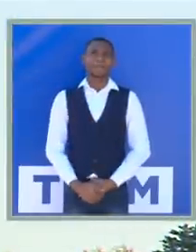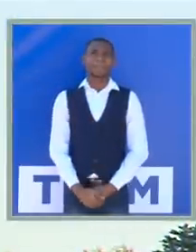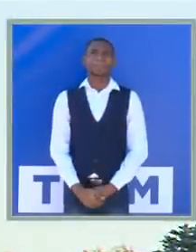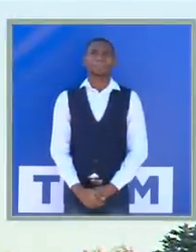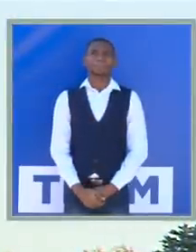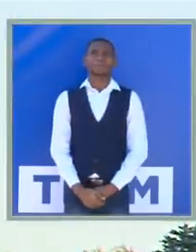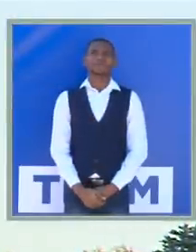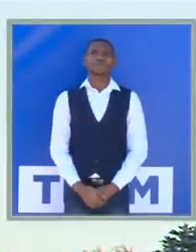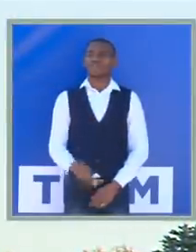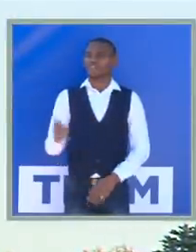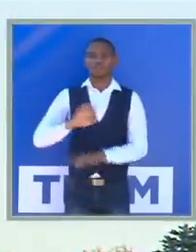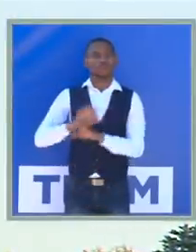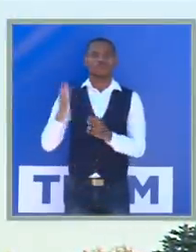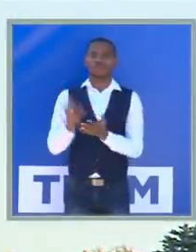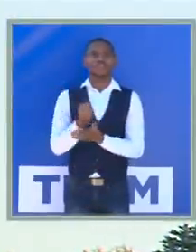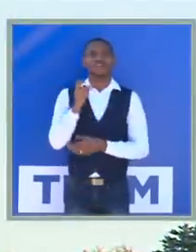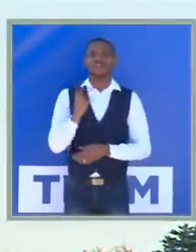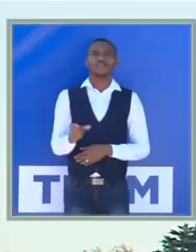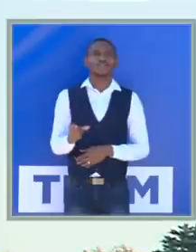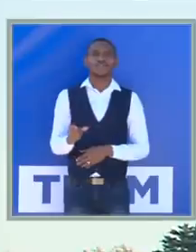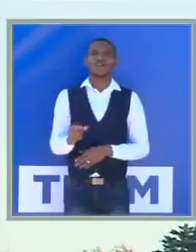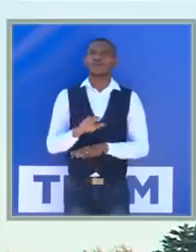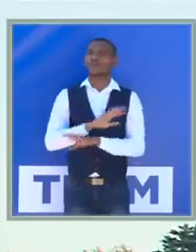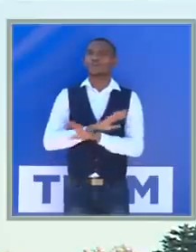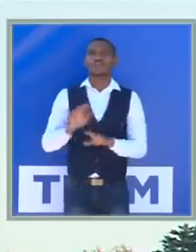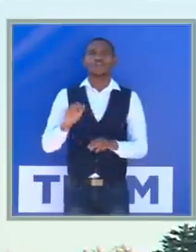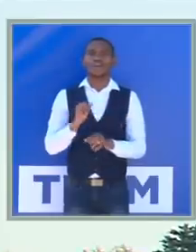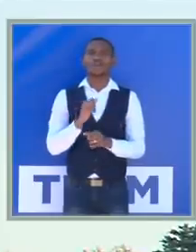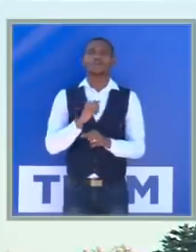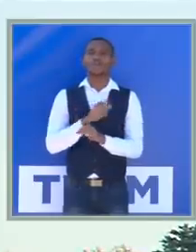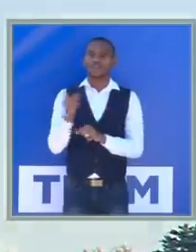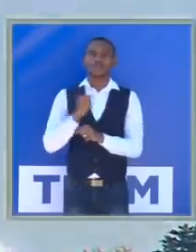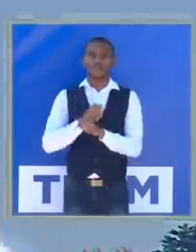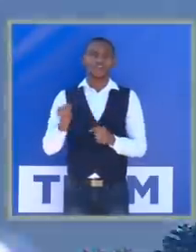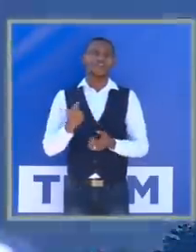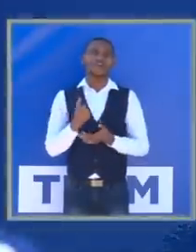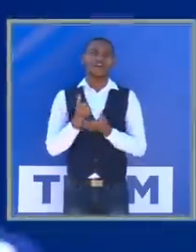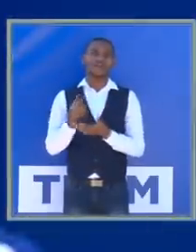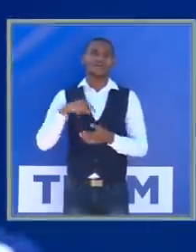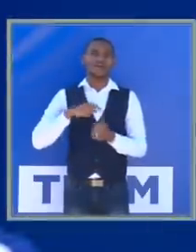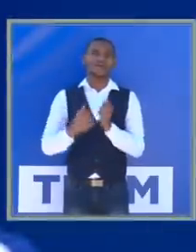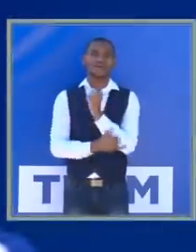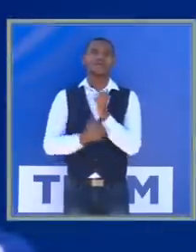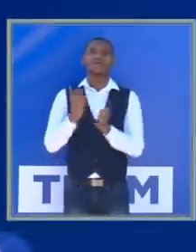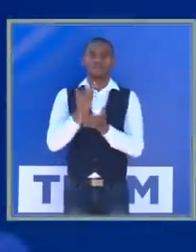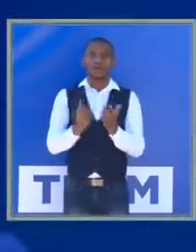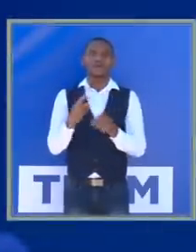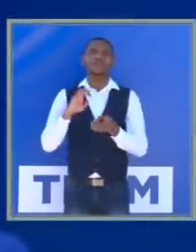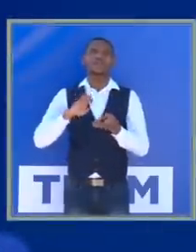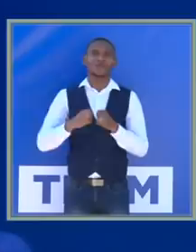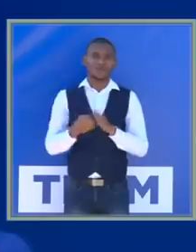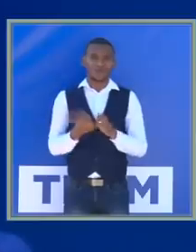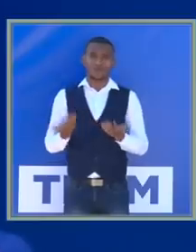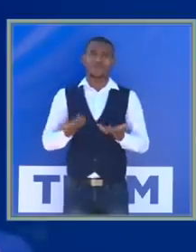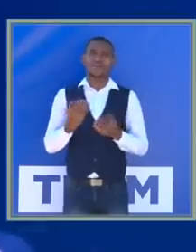He is no savior. He is not going to help our country. He was part of the problem, and I'm here to tell